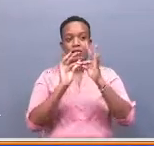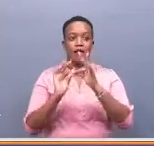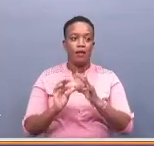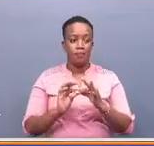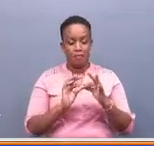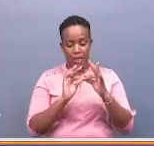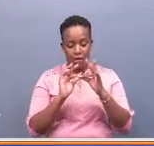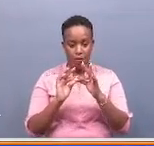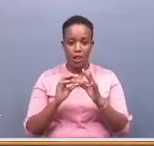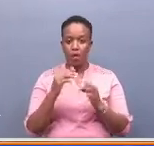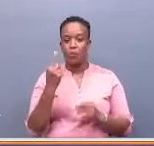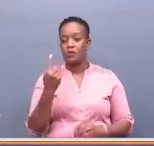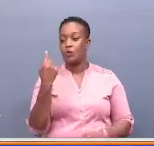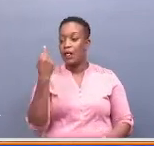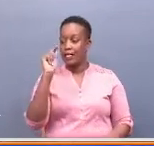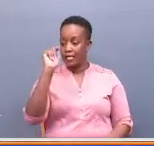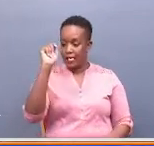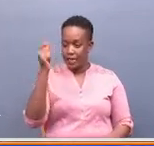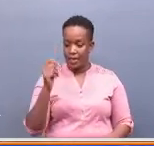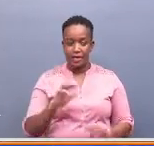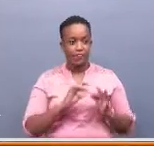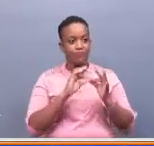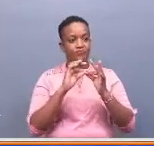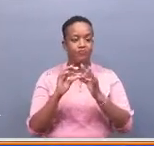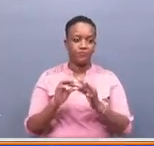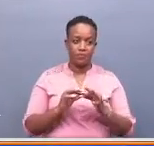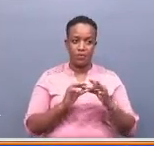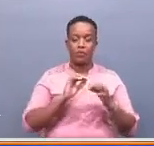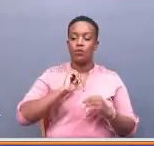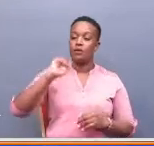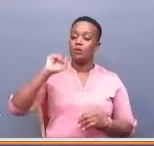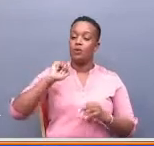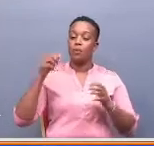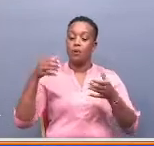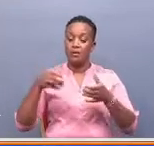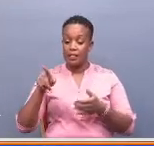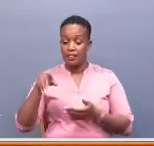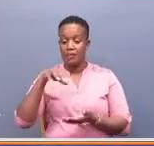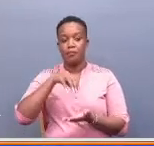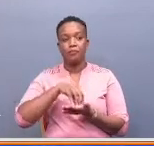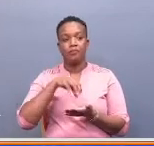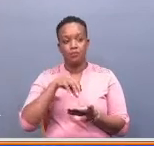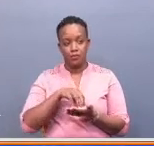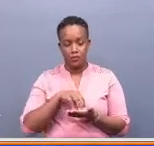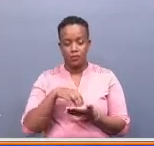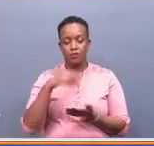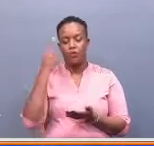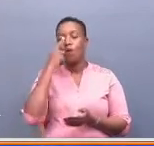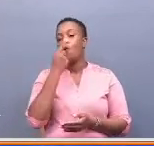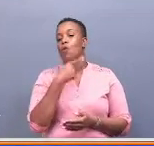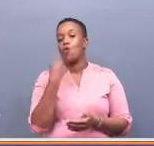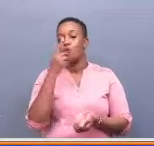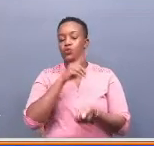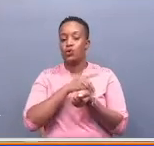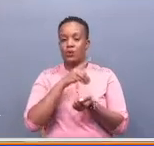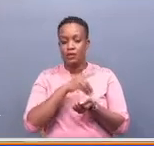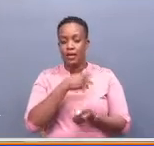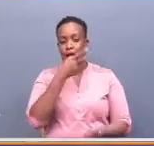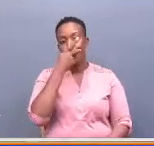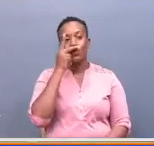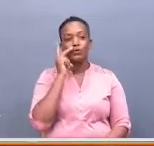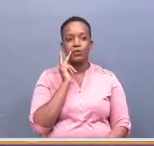One Kenya Coalition Political Party, that position belongs to Dr. Stephen Kalonzo